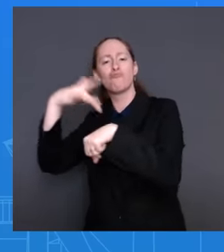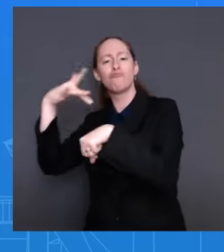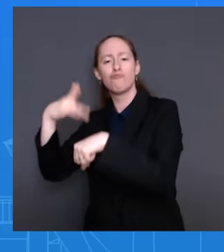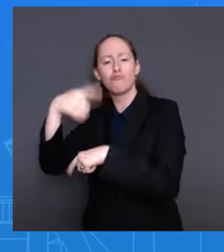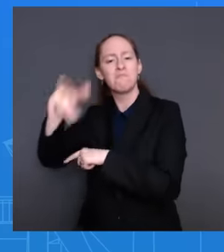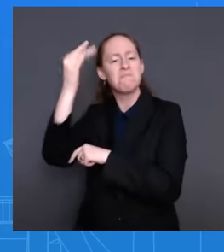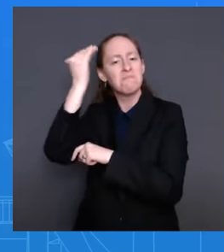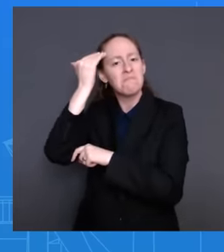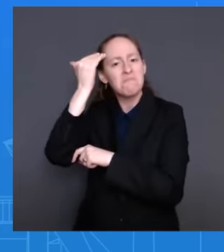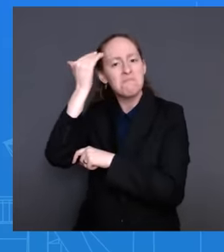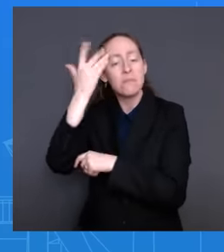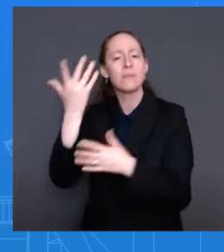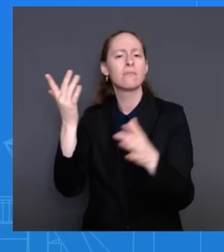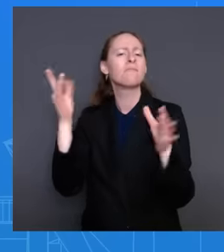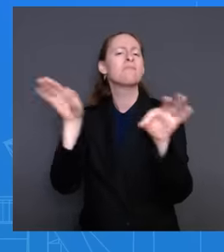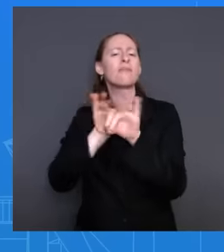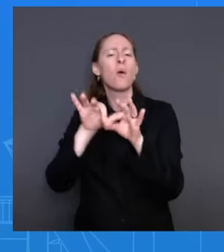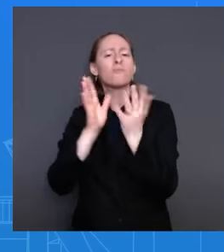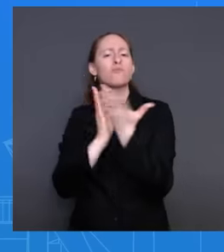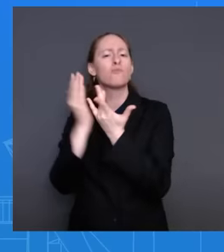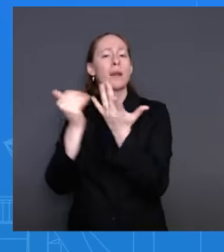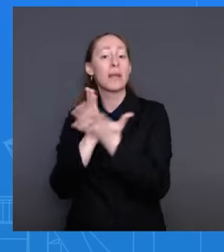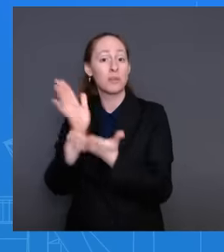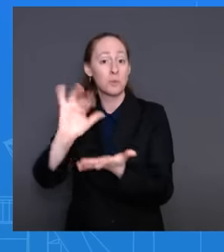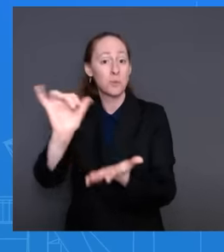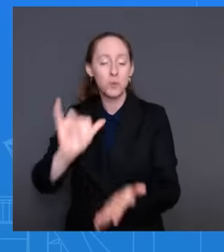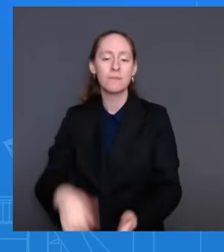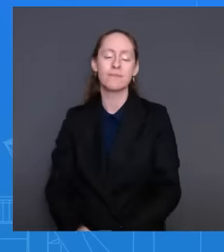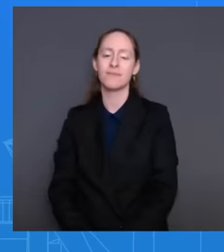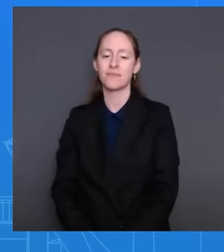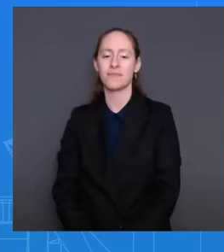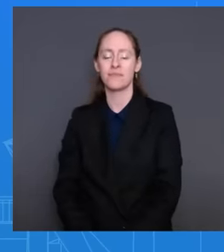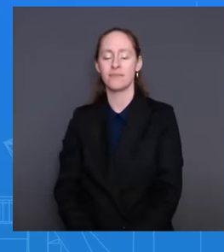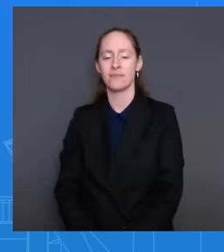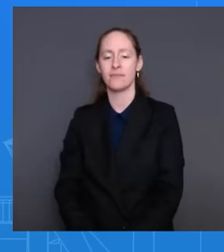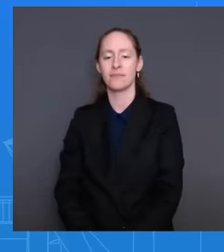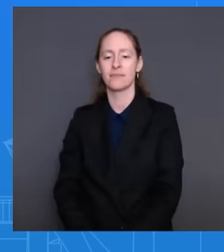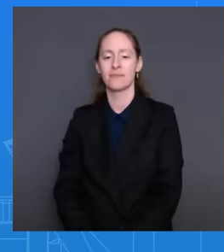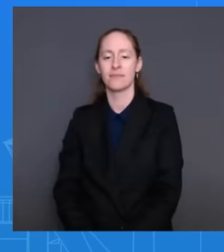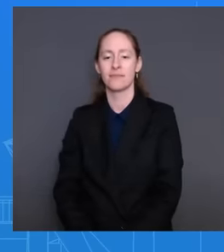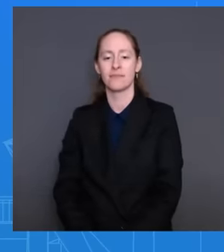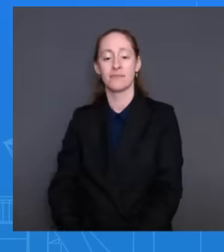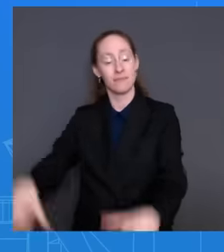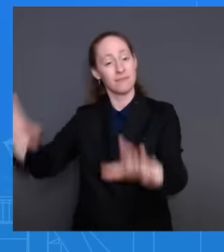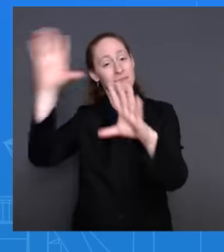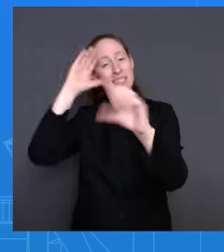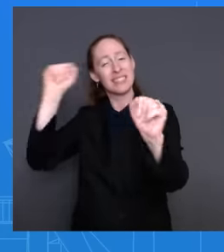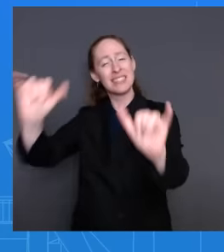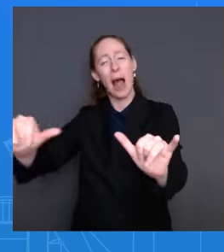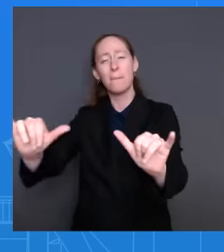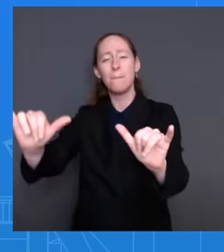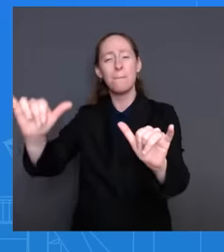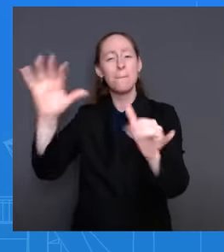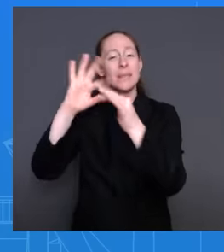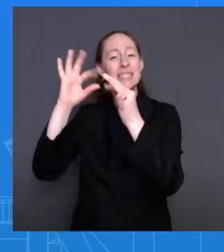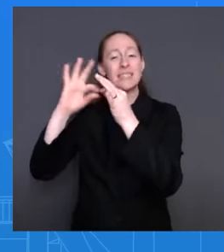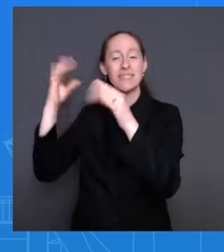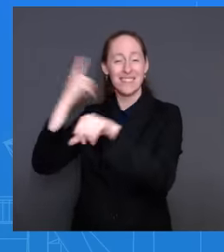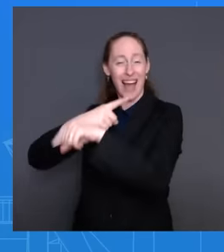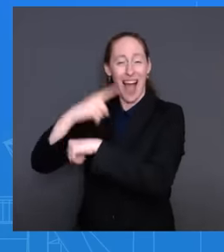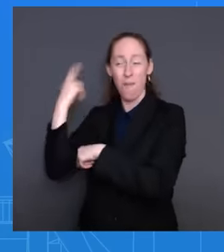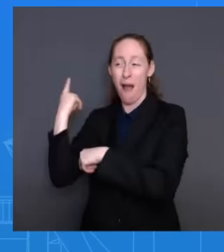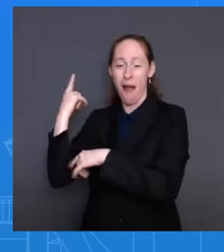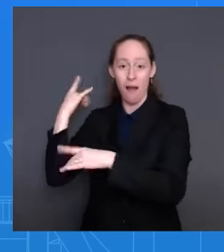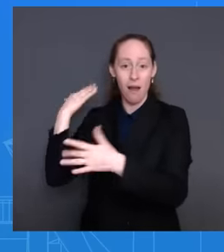he has underscored consistently, including today, that he respects the independence of the Federal